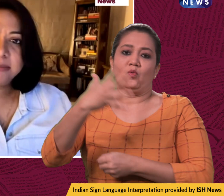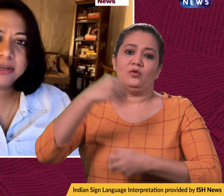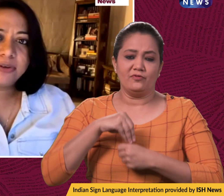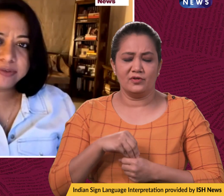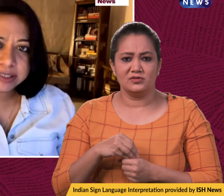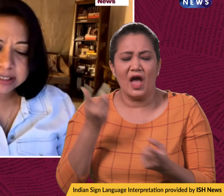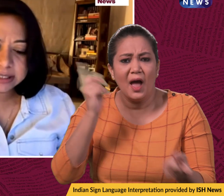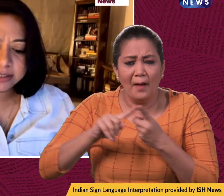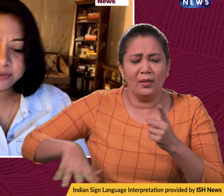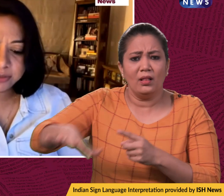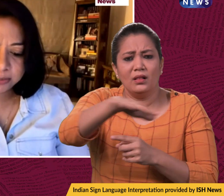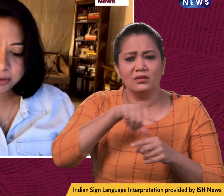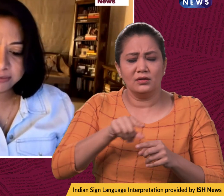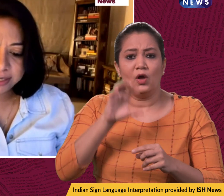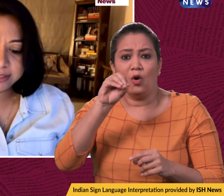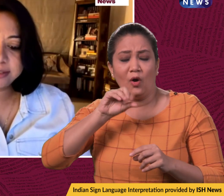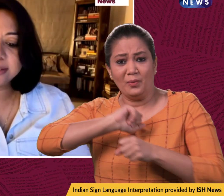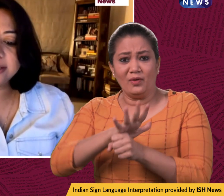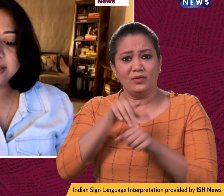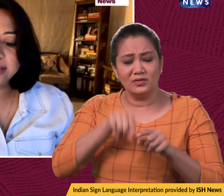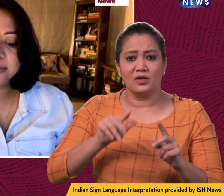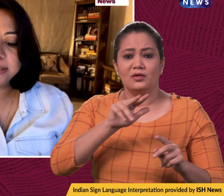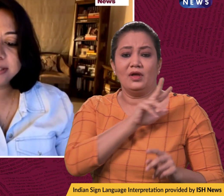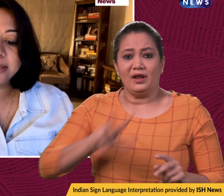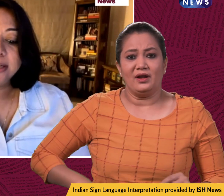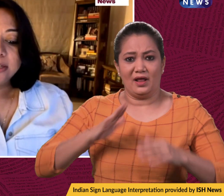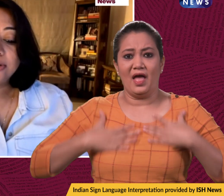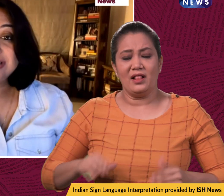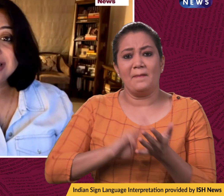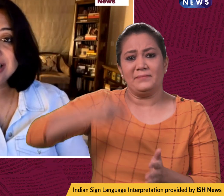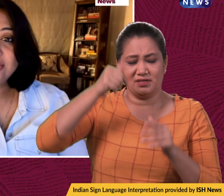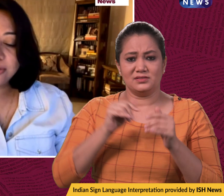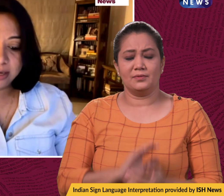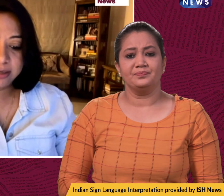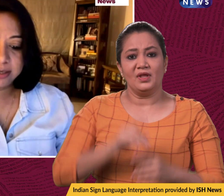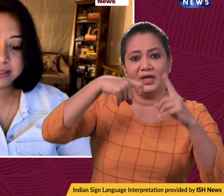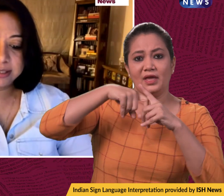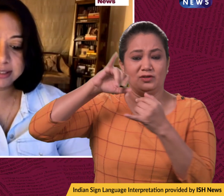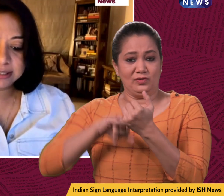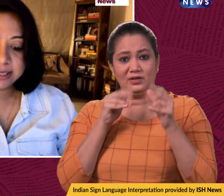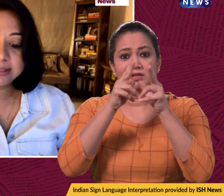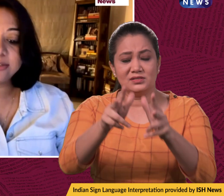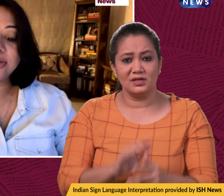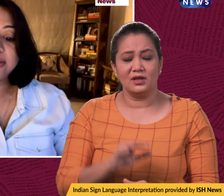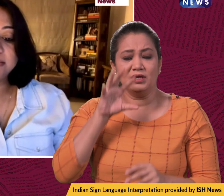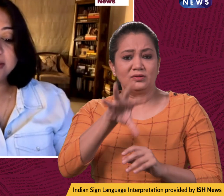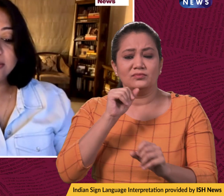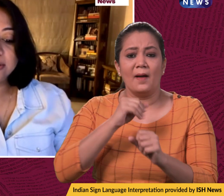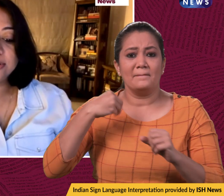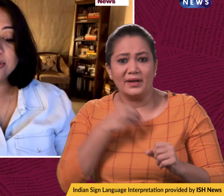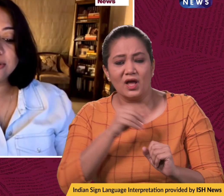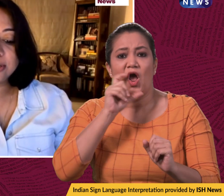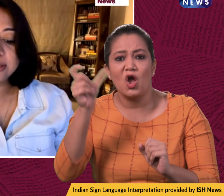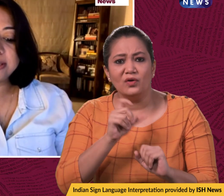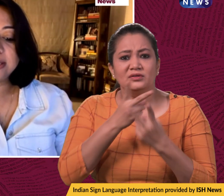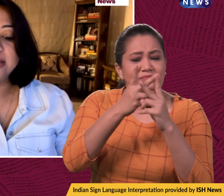in the middle of all of the concerns of the Omicron variant, Karnataka Health Minister Dr. K. Sudhakar has said the state has instructed medical